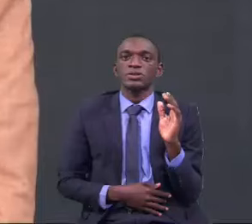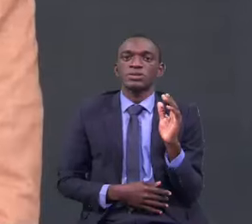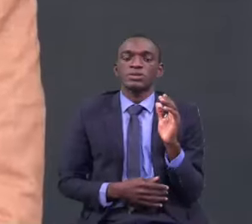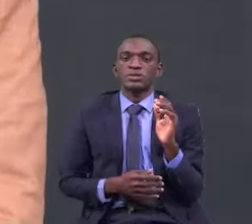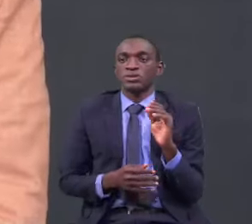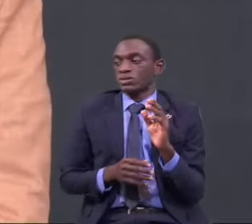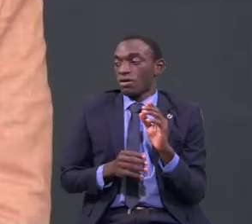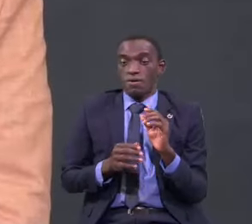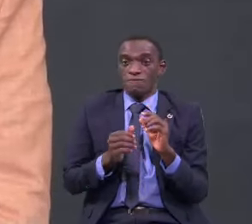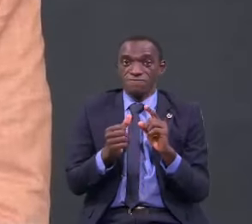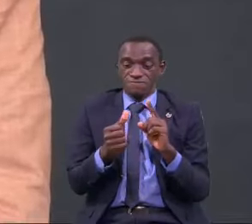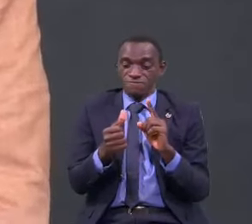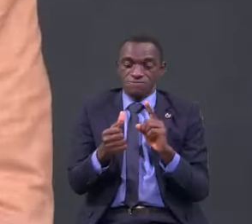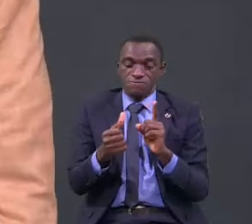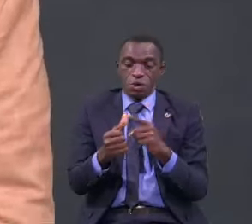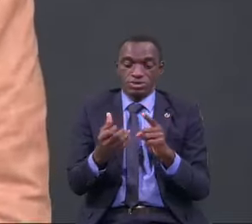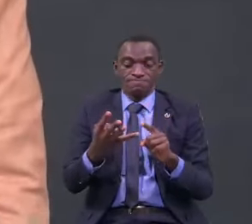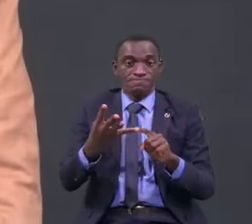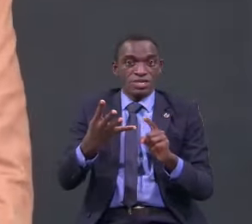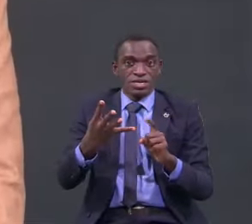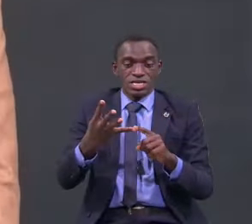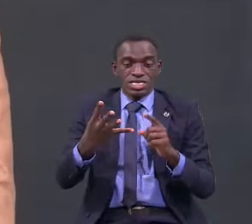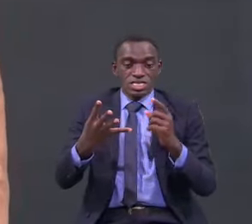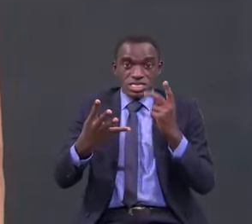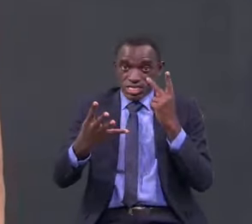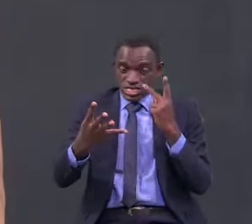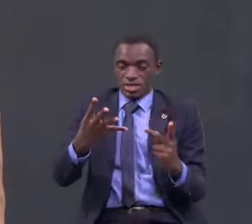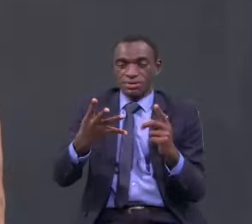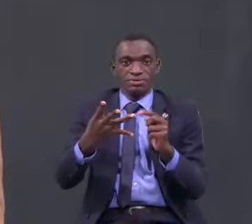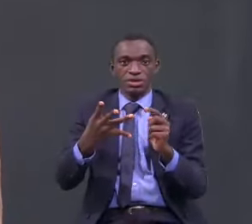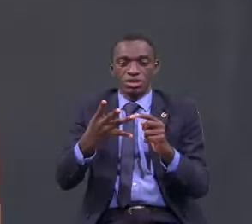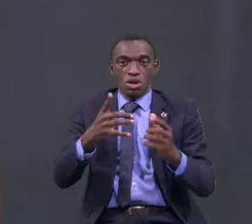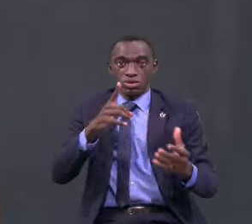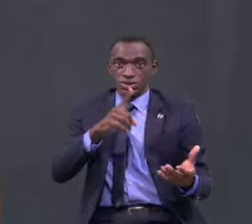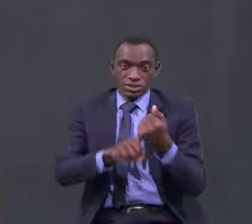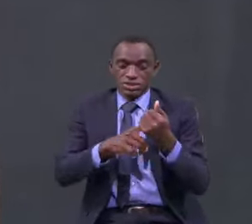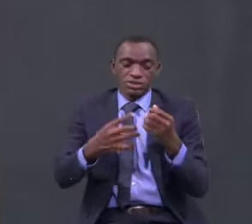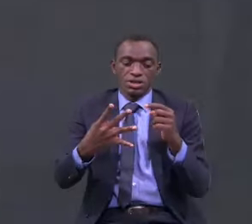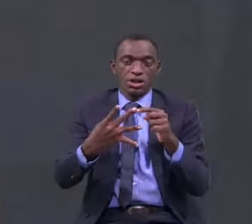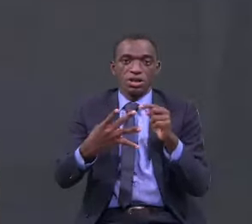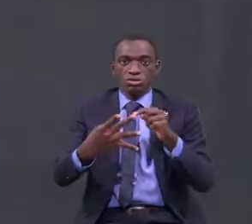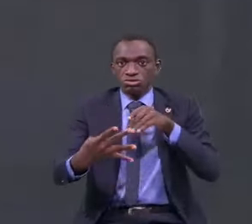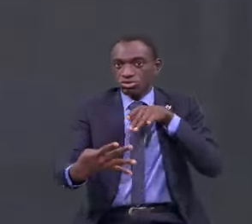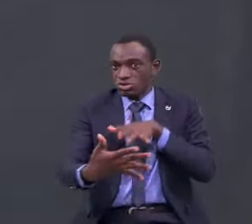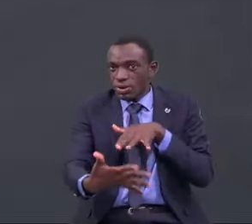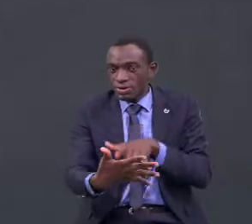You see, you seize, you study, you